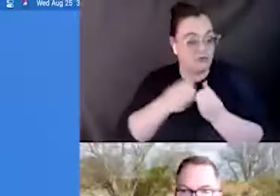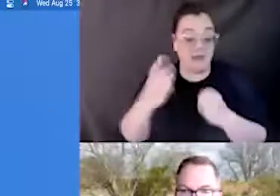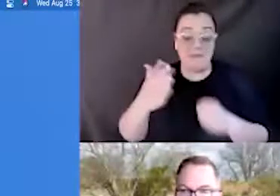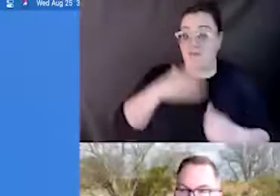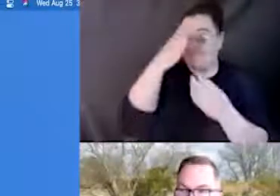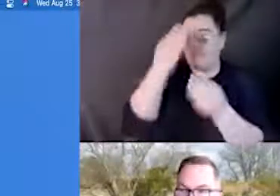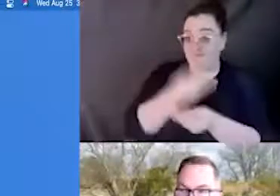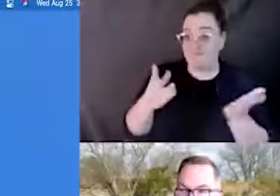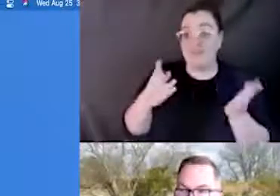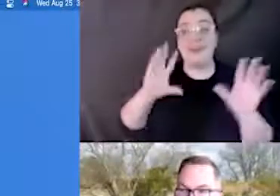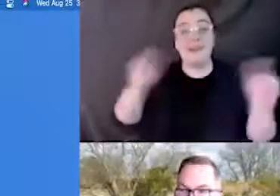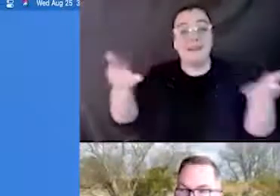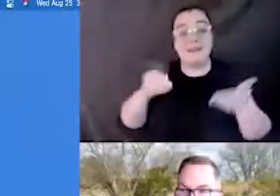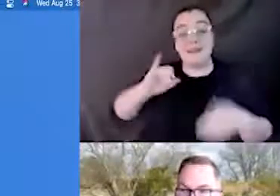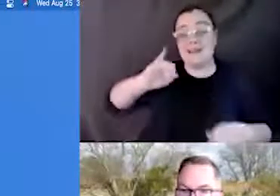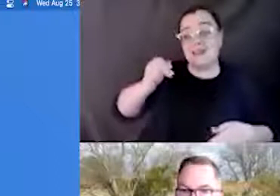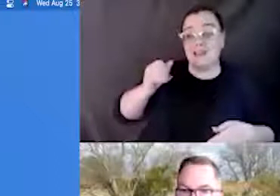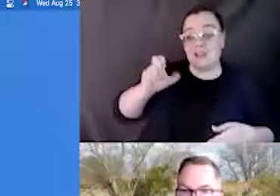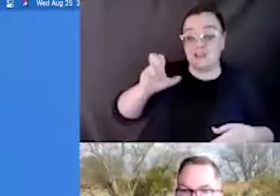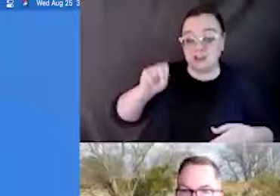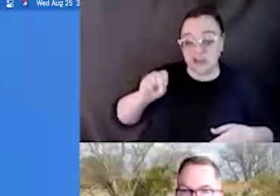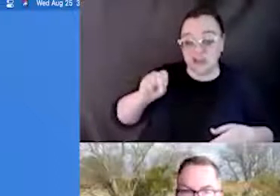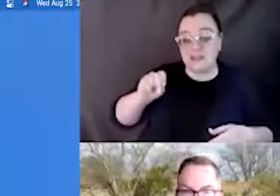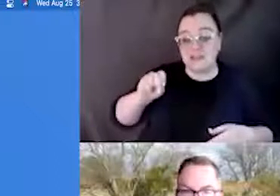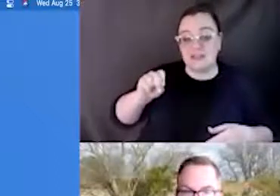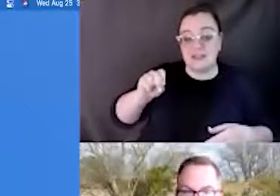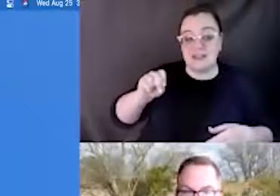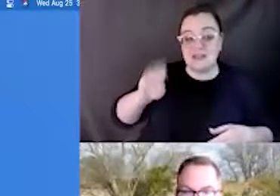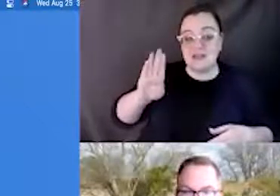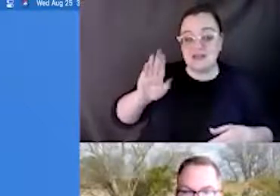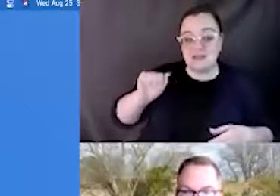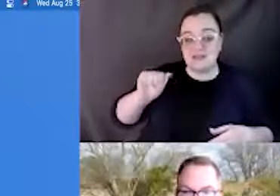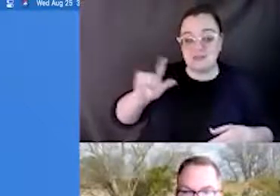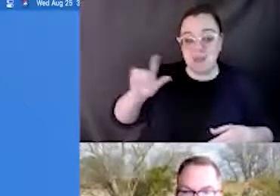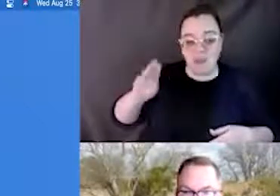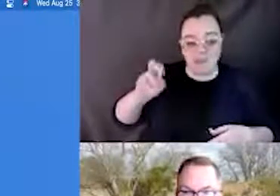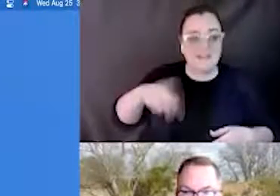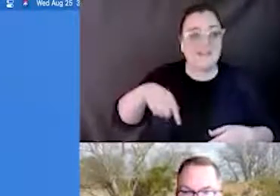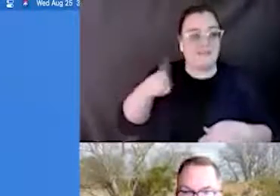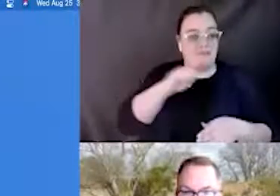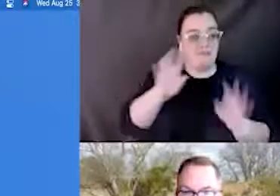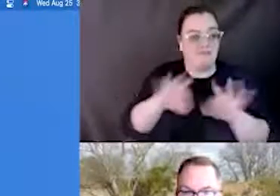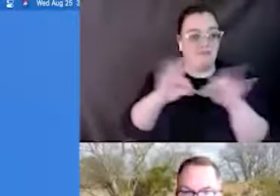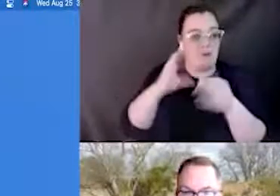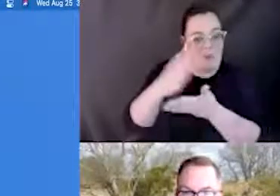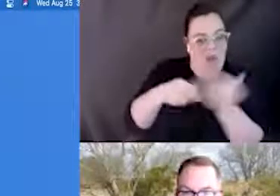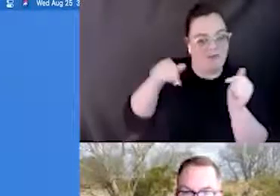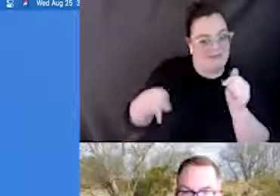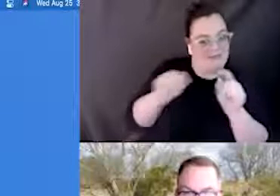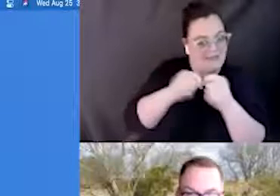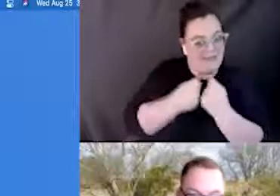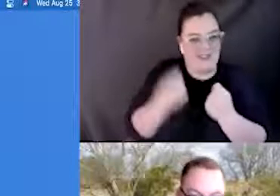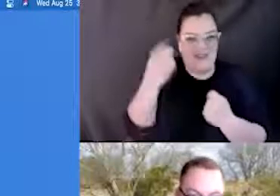to introduce Jason Ballmann, who is a key member of the team and is one of the reasons why